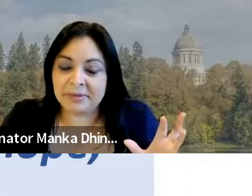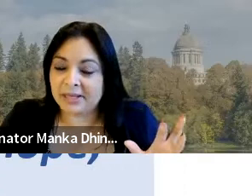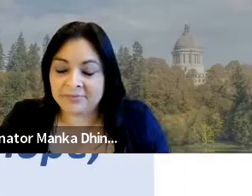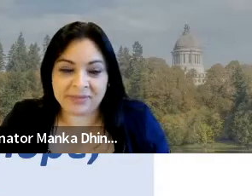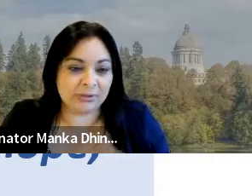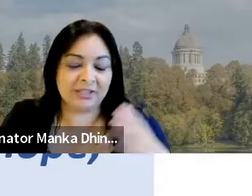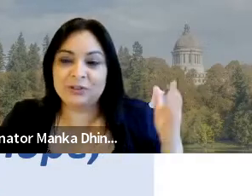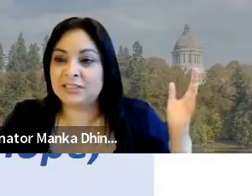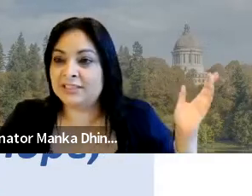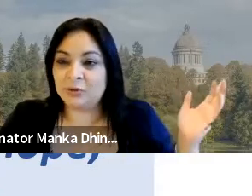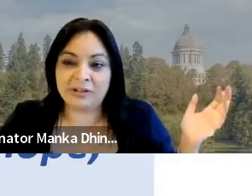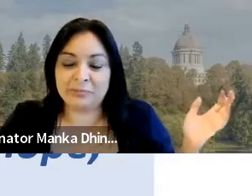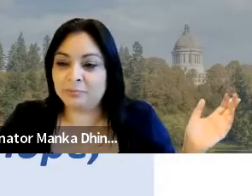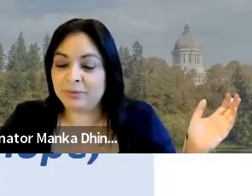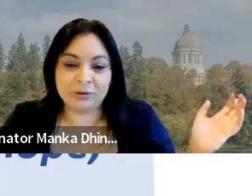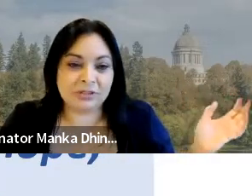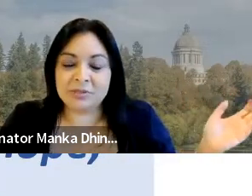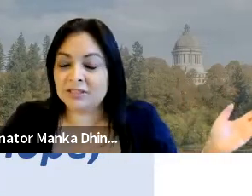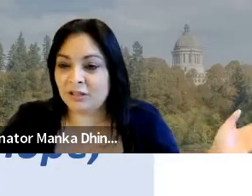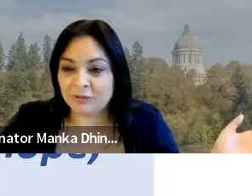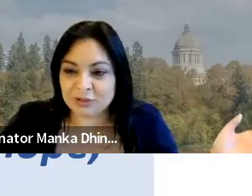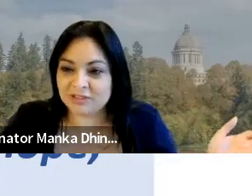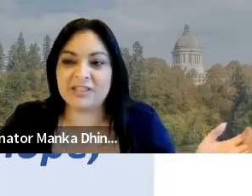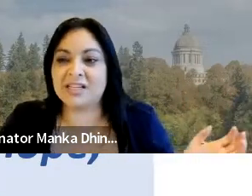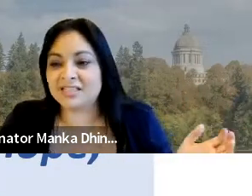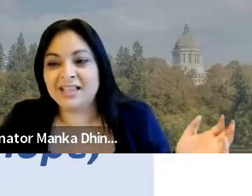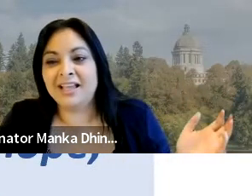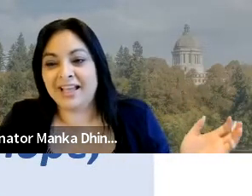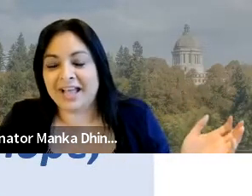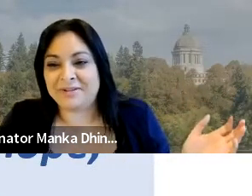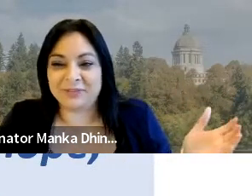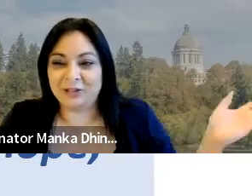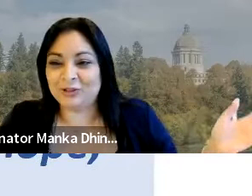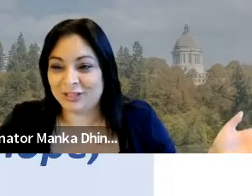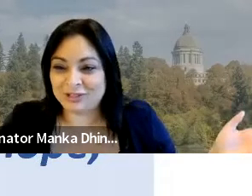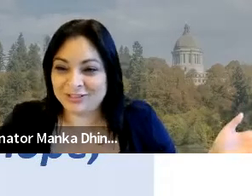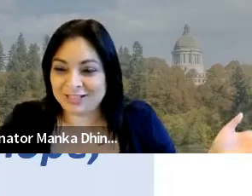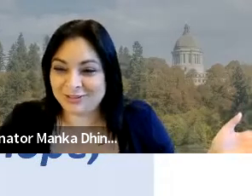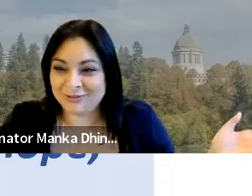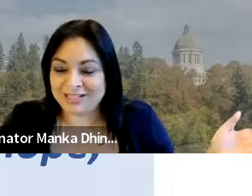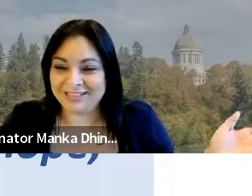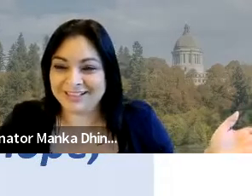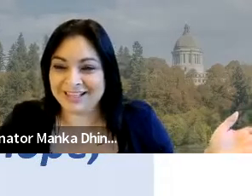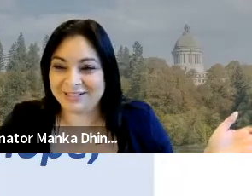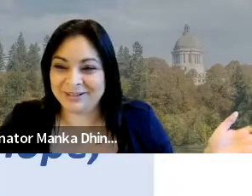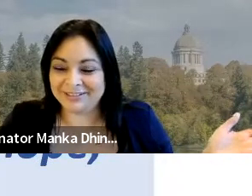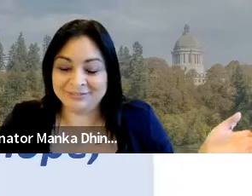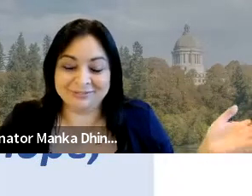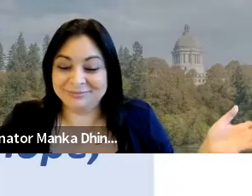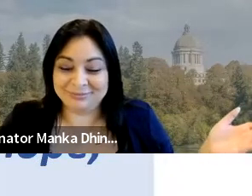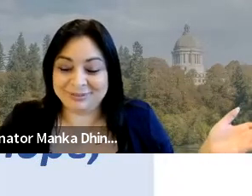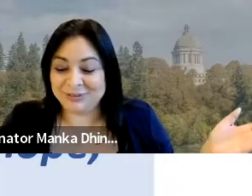them. I would love to see some creative people do some TikTok versions of this. I'll just throw that challenge out there for